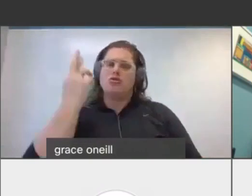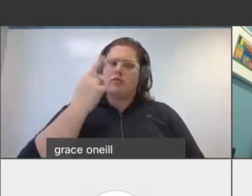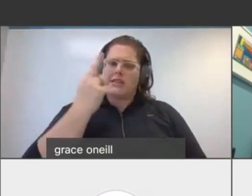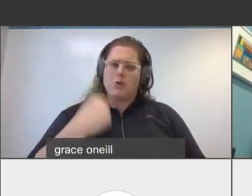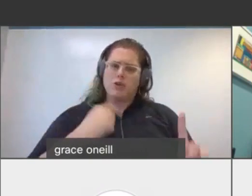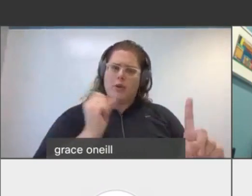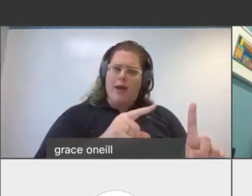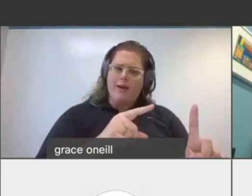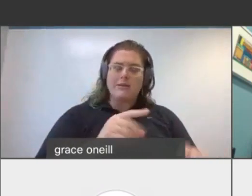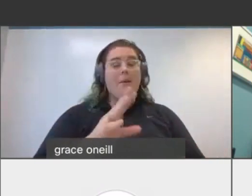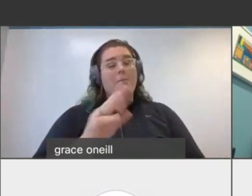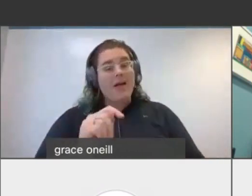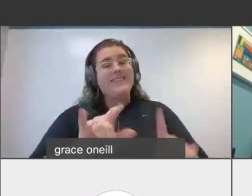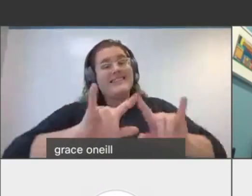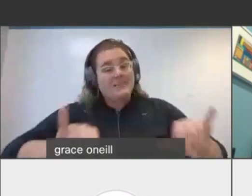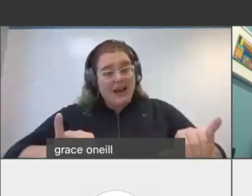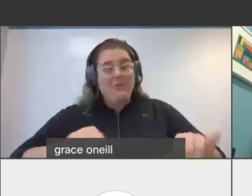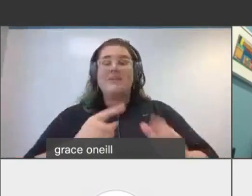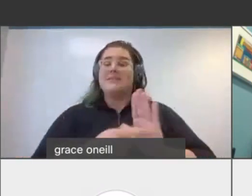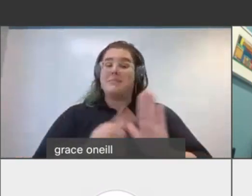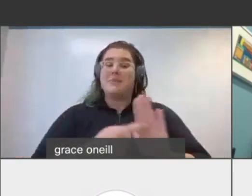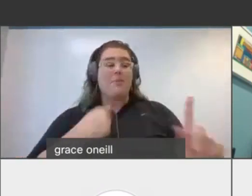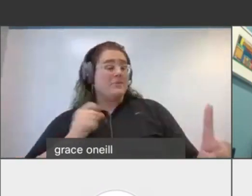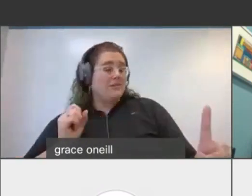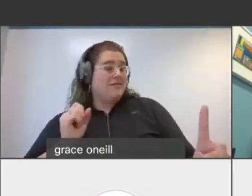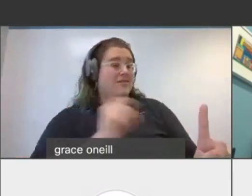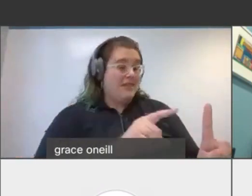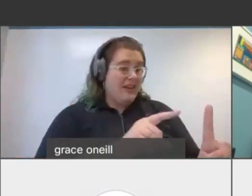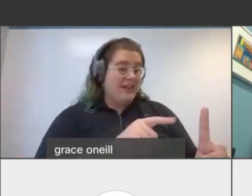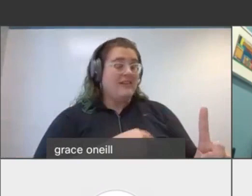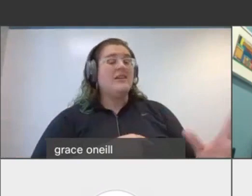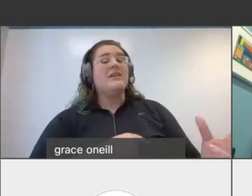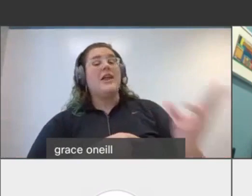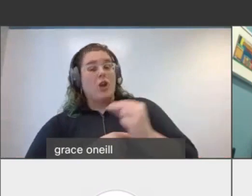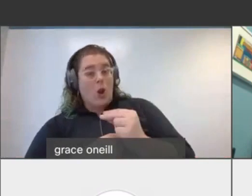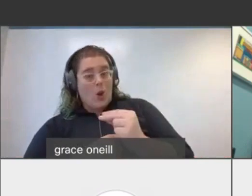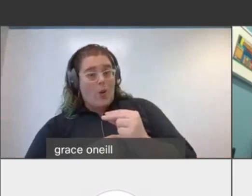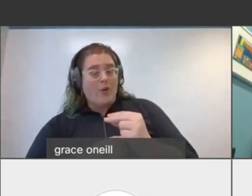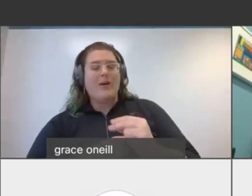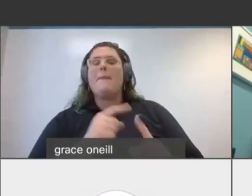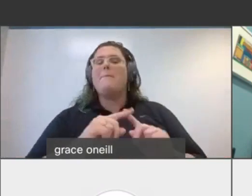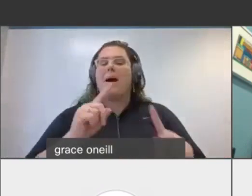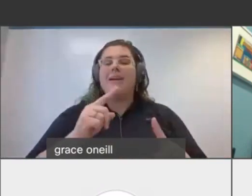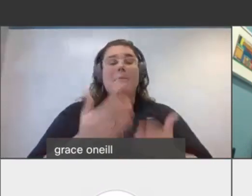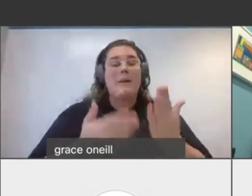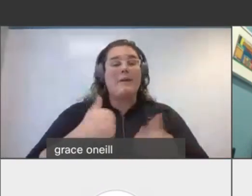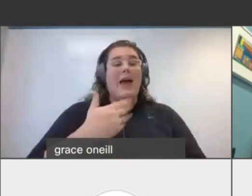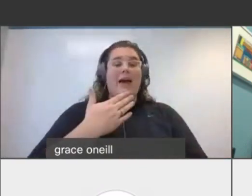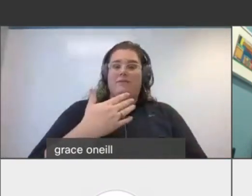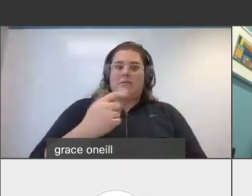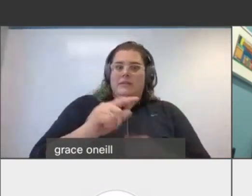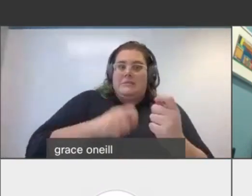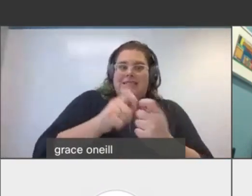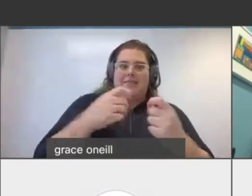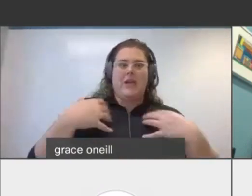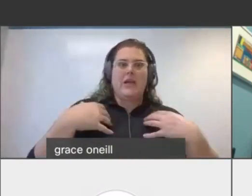that a person may not be vaccinated is that that person may have some health condition that